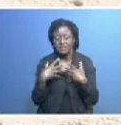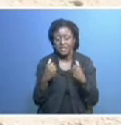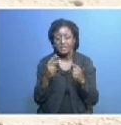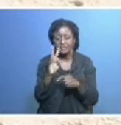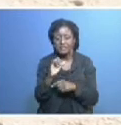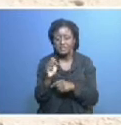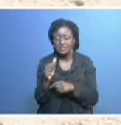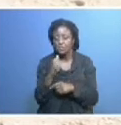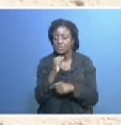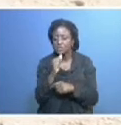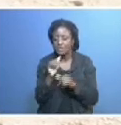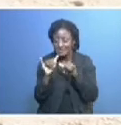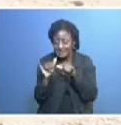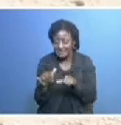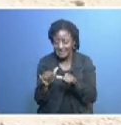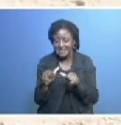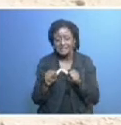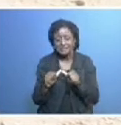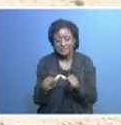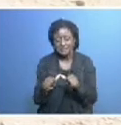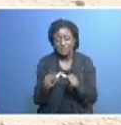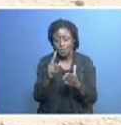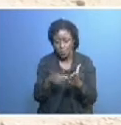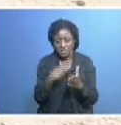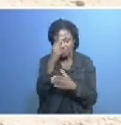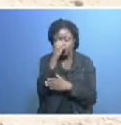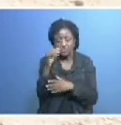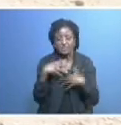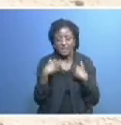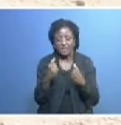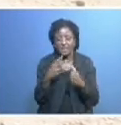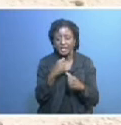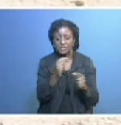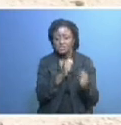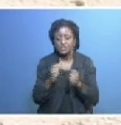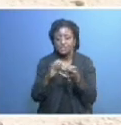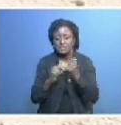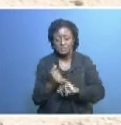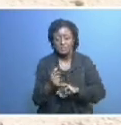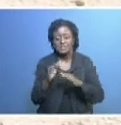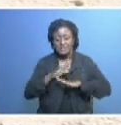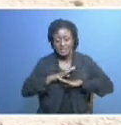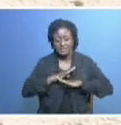place indefinitely, and once the Ministry of Health and Tourism are satisfied with the status of COVID-19 globally,